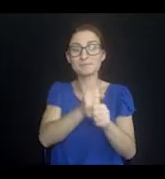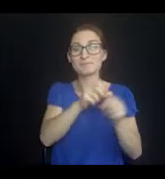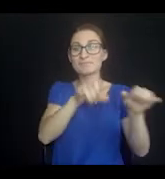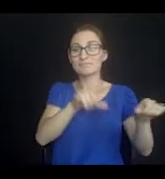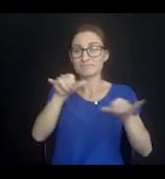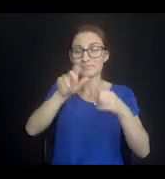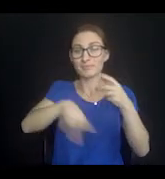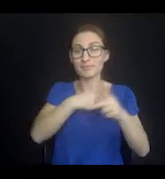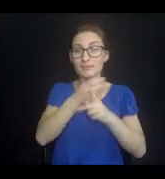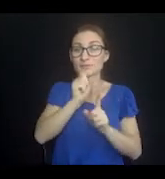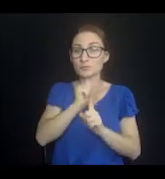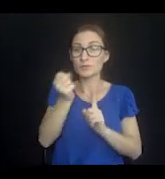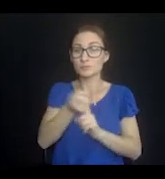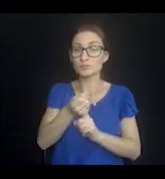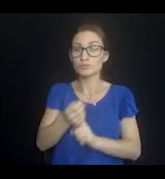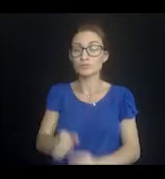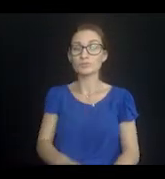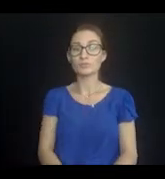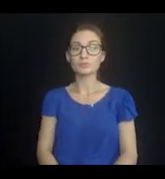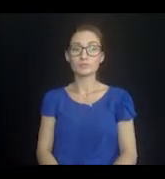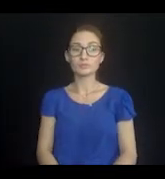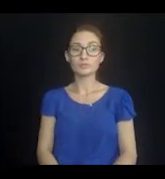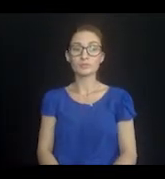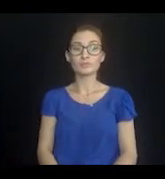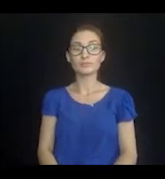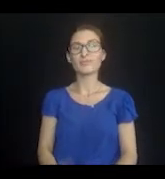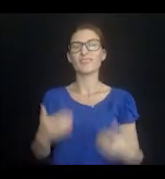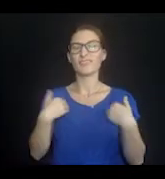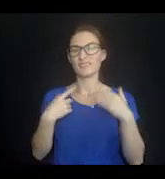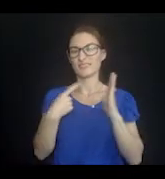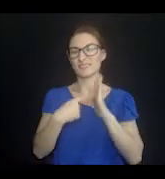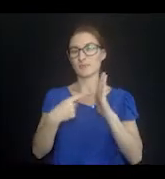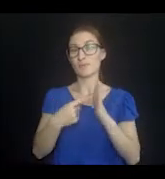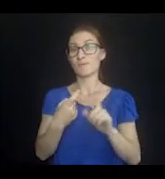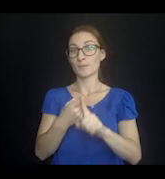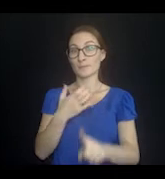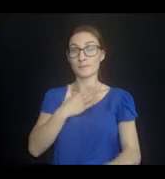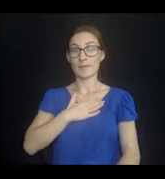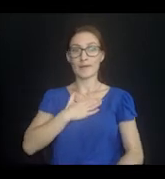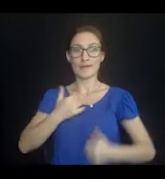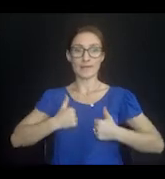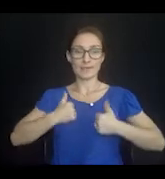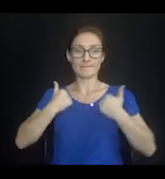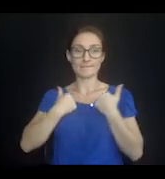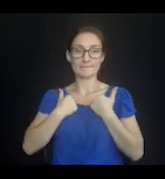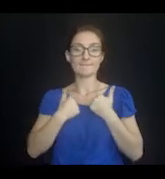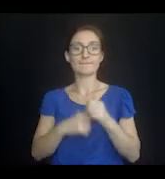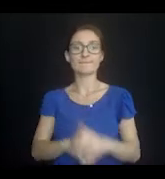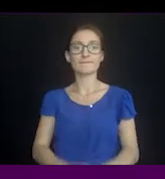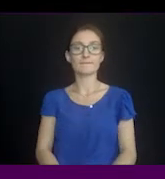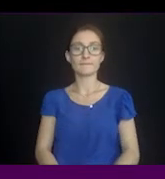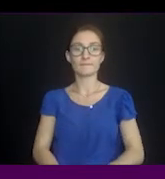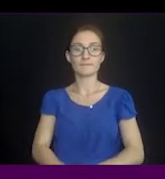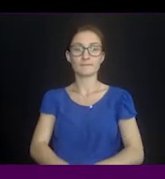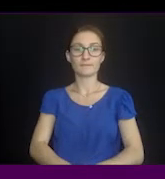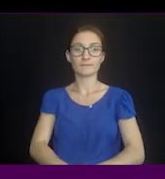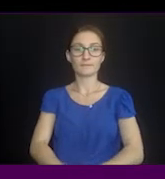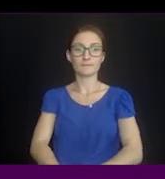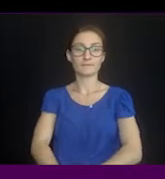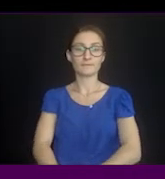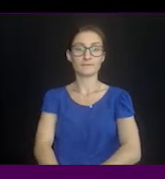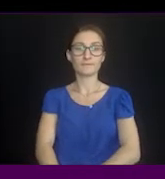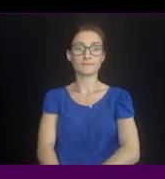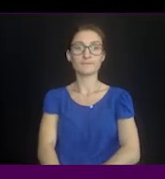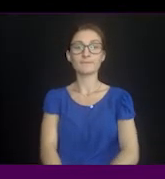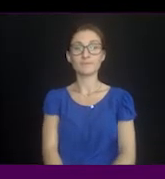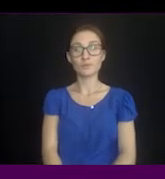your own mind, your own imagination can create the same type of situation. So here's an example from my own